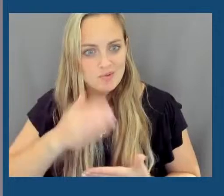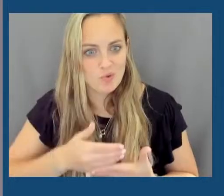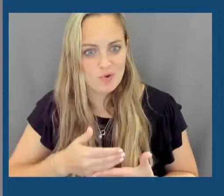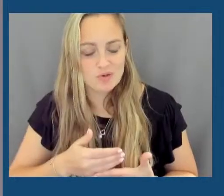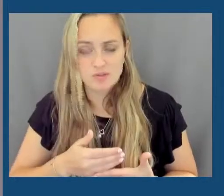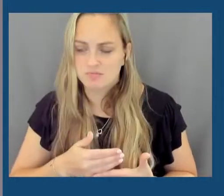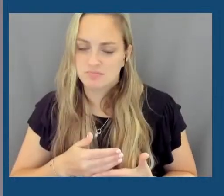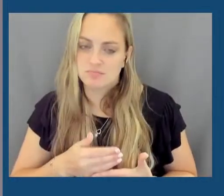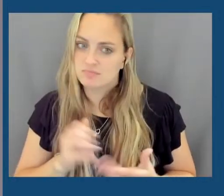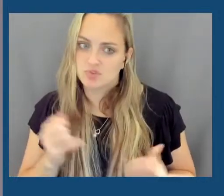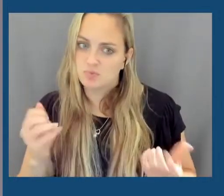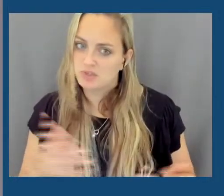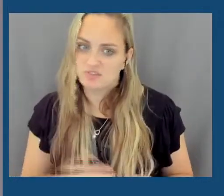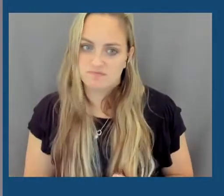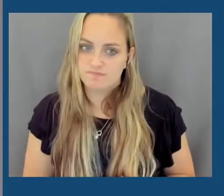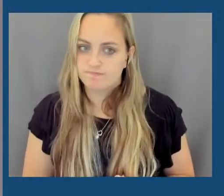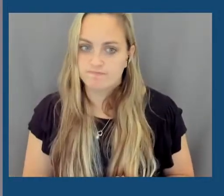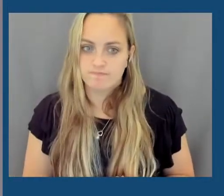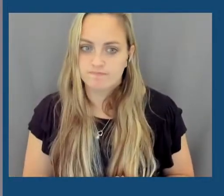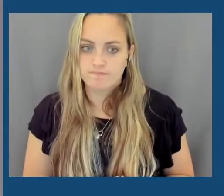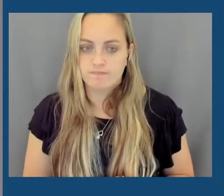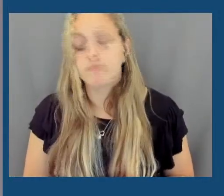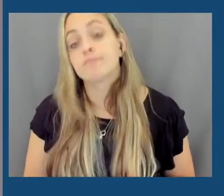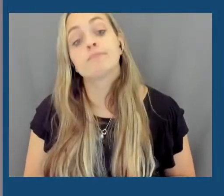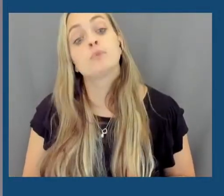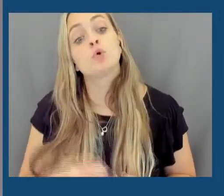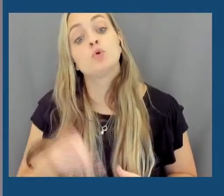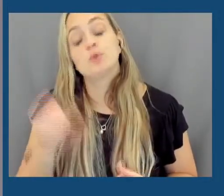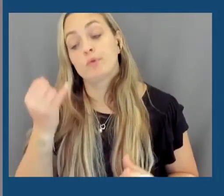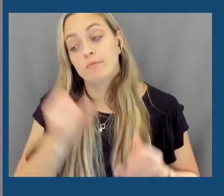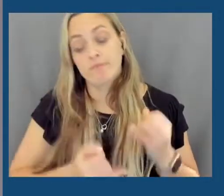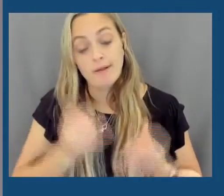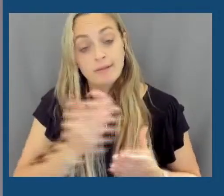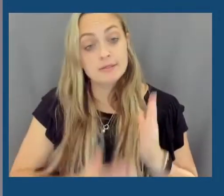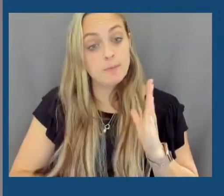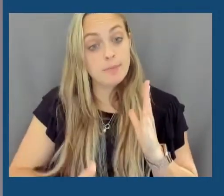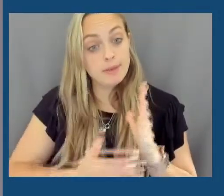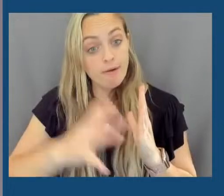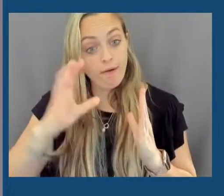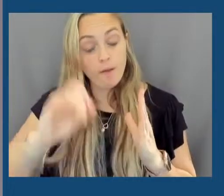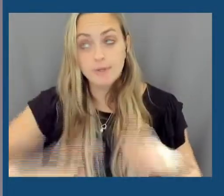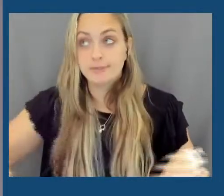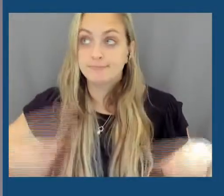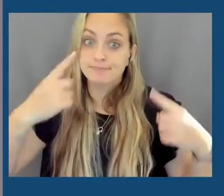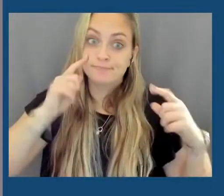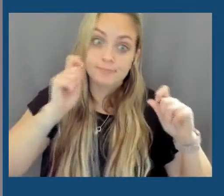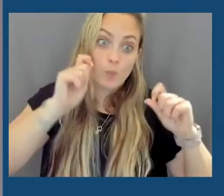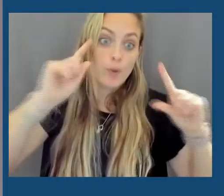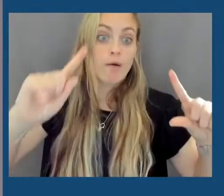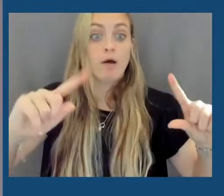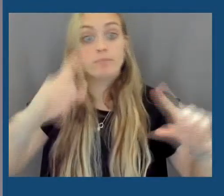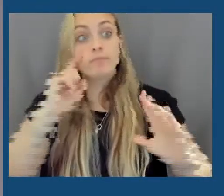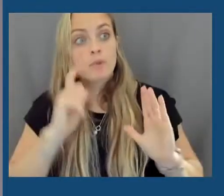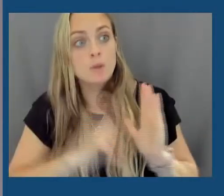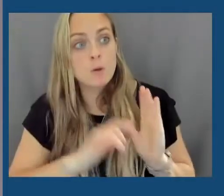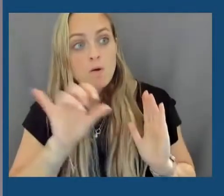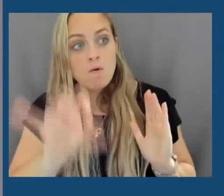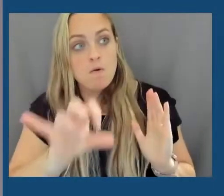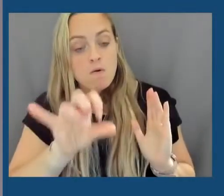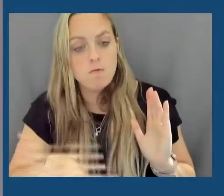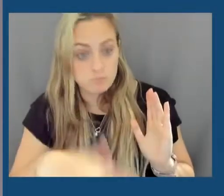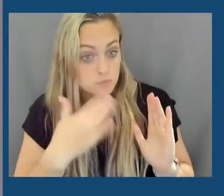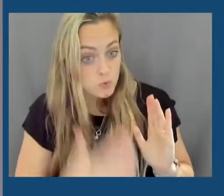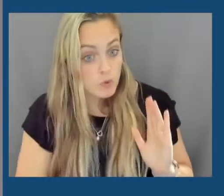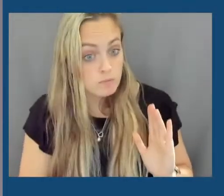far. So finally, some of the tech companies are waking up. It's good. We changed what we're saying what they have to